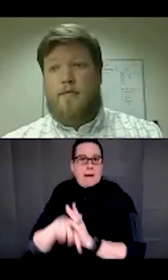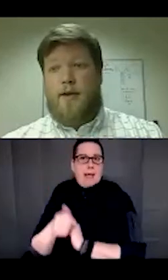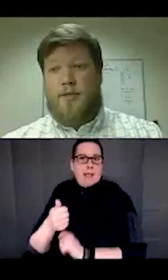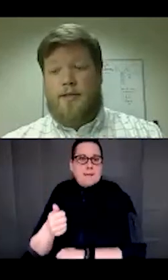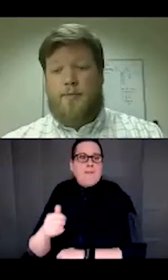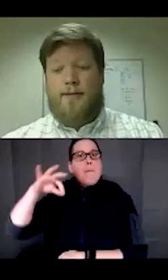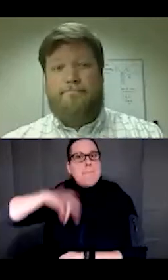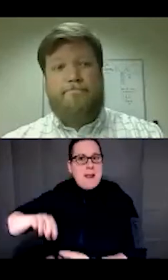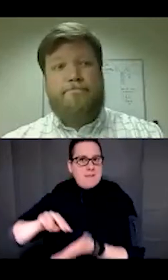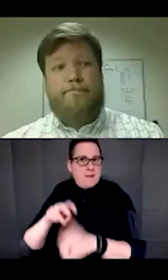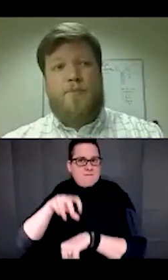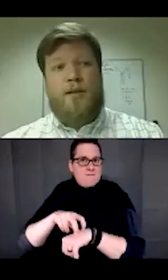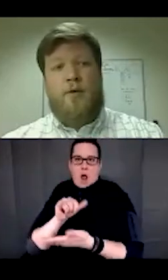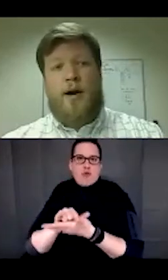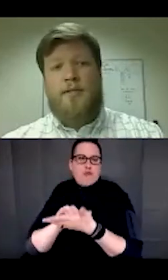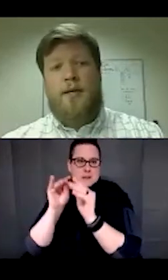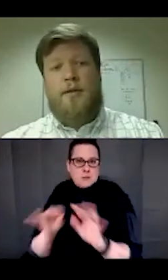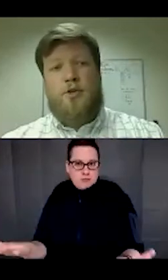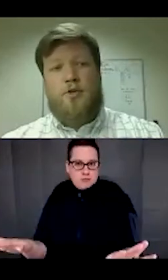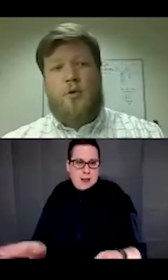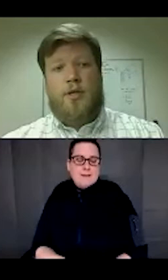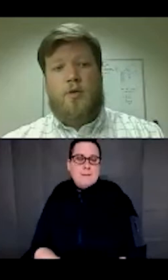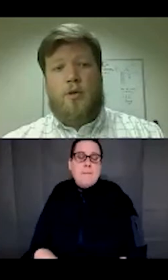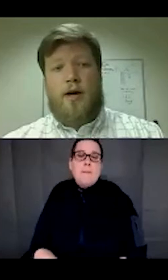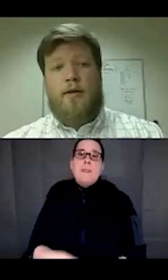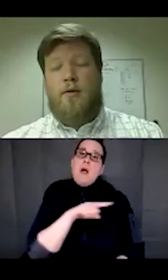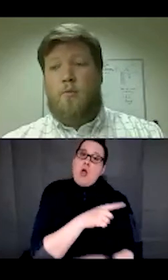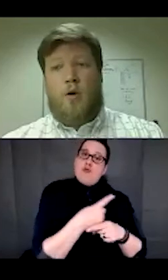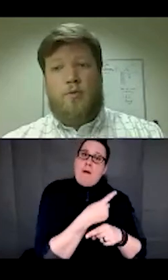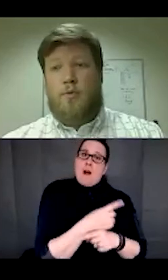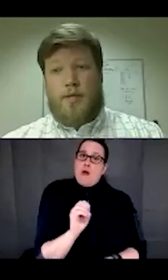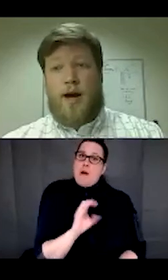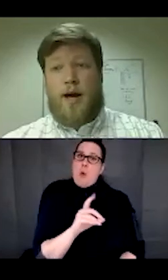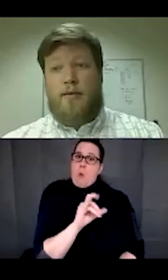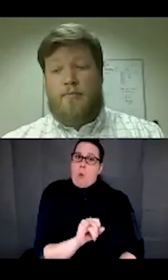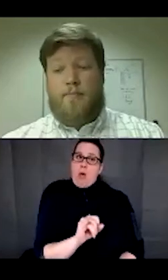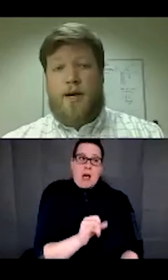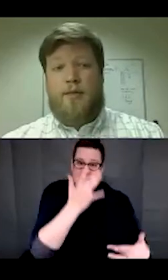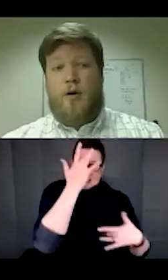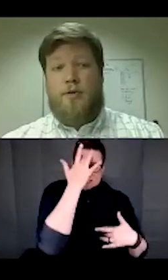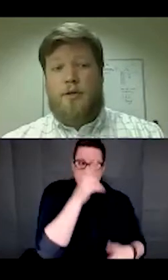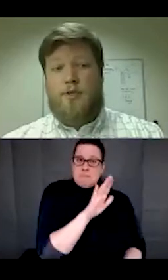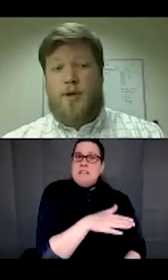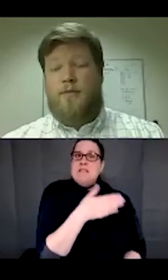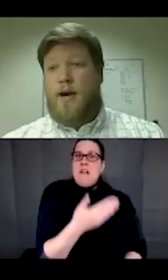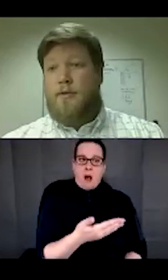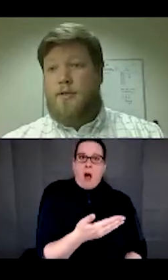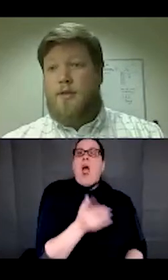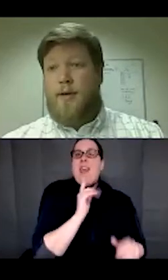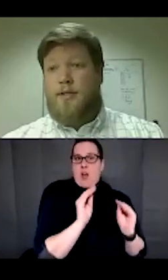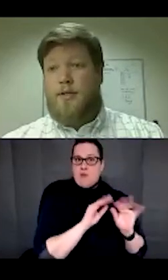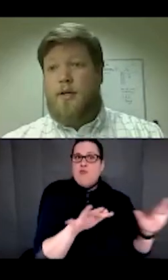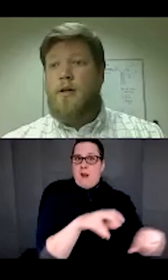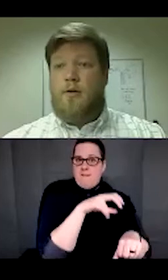the virus can't spread. Likewise, the control E. coli will die, but they'll also spread the virus to